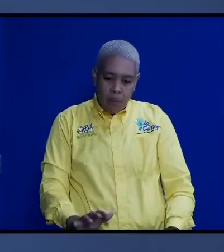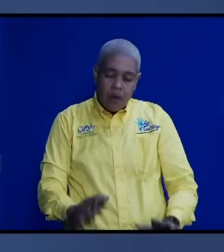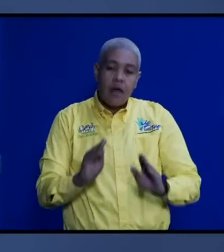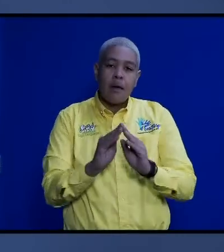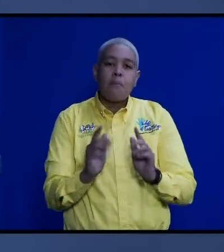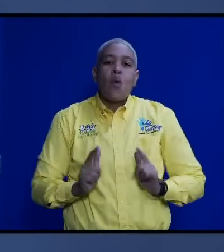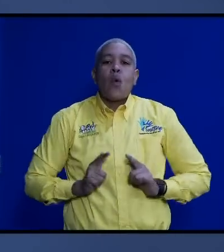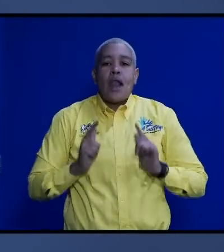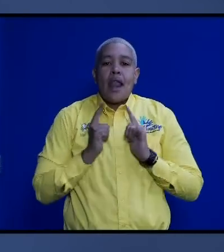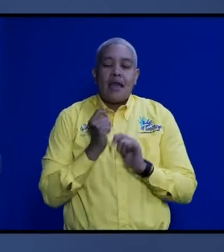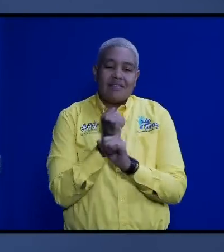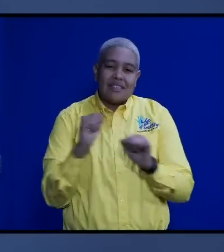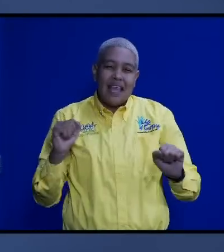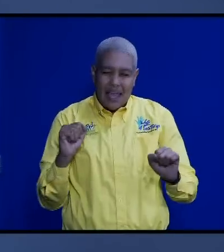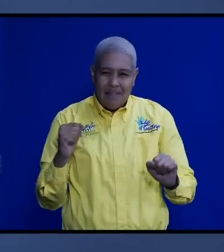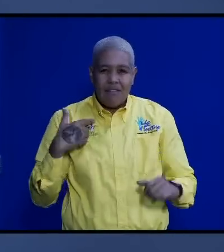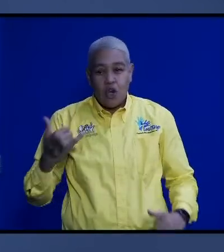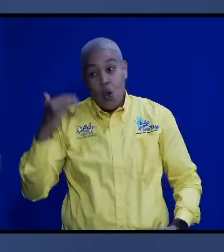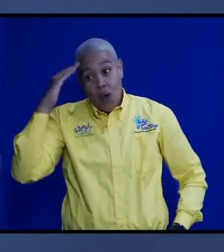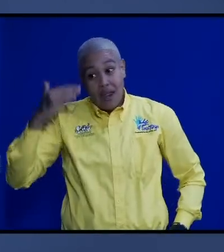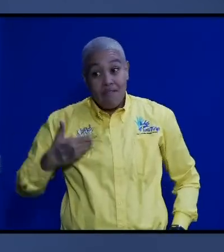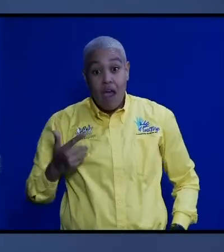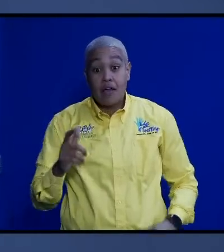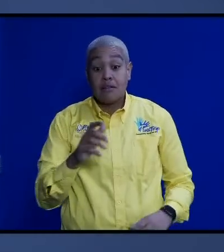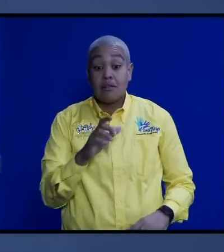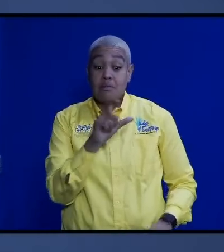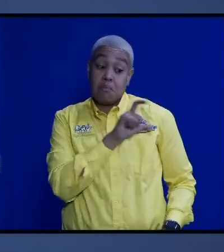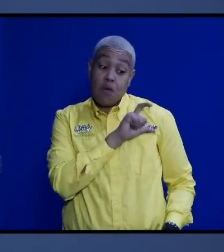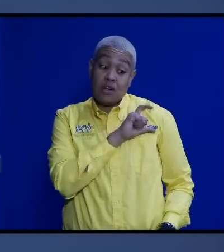lives saved. I now invite the Commissioner